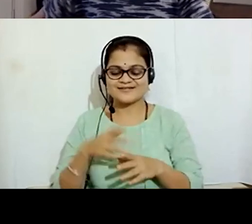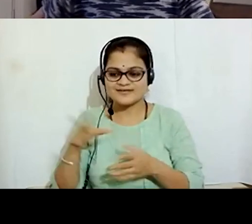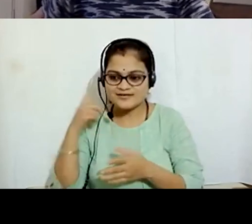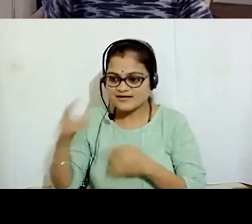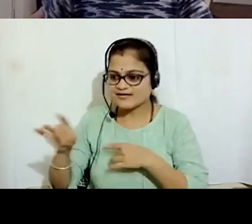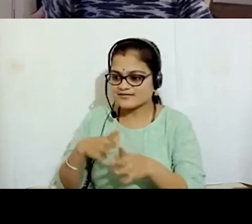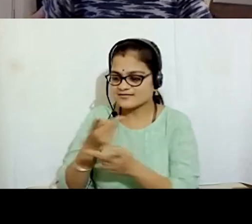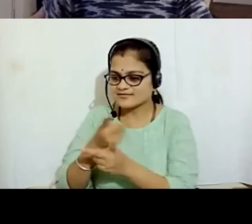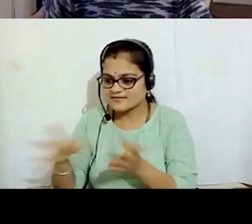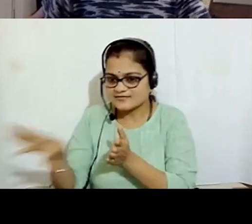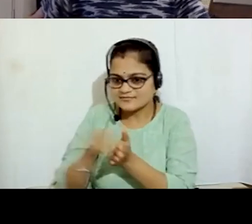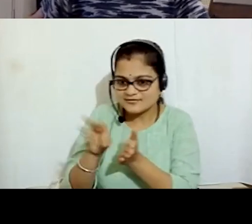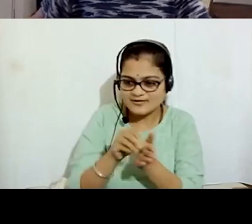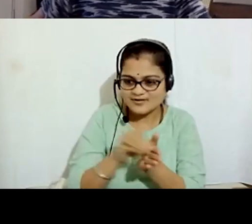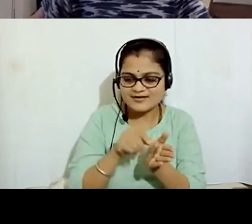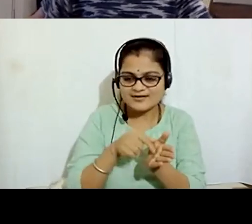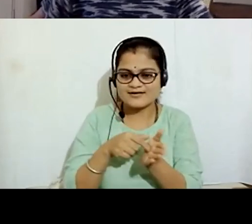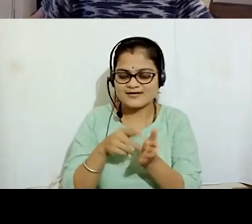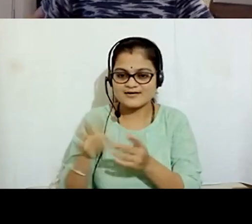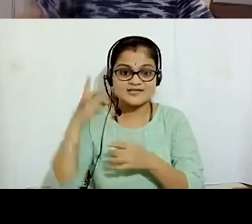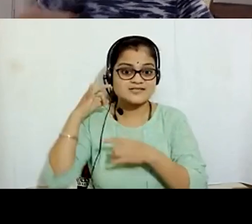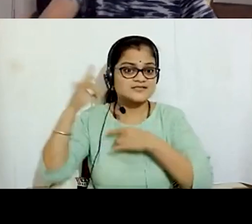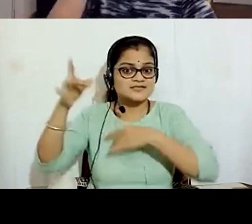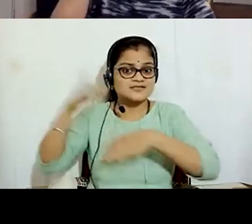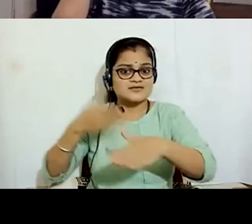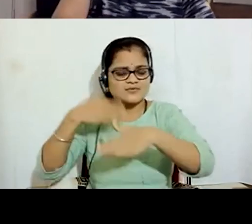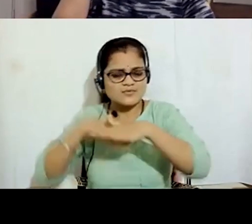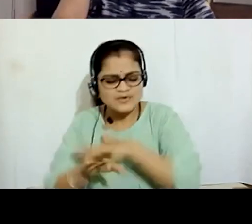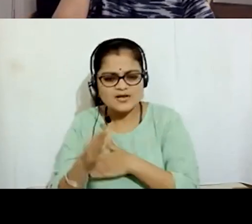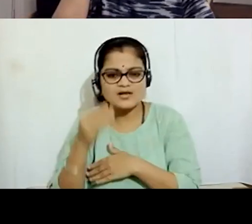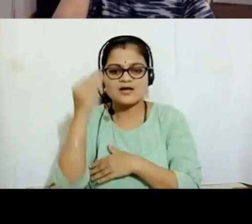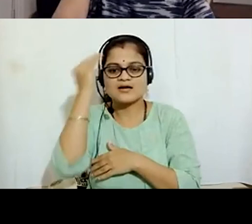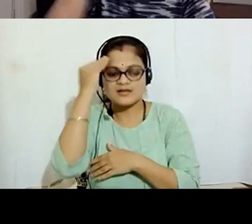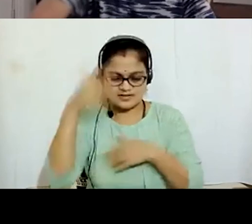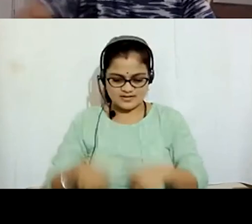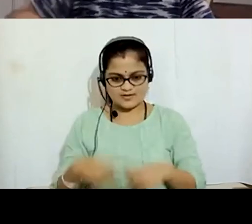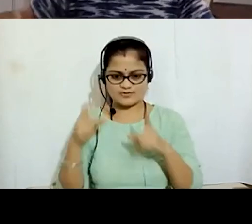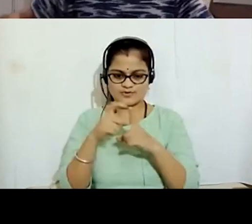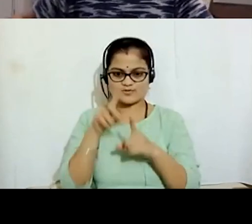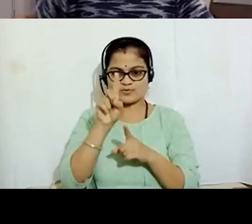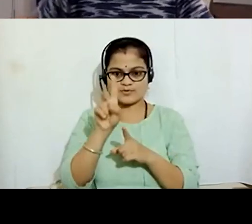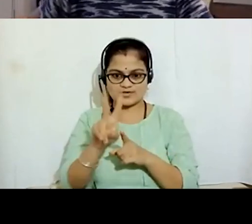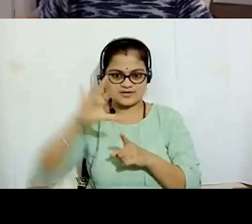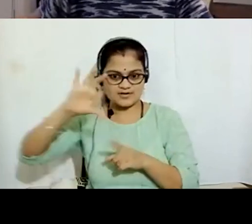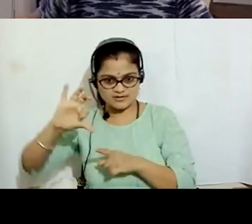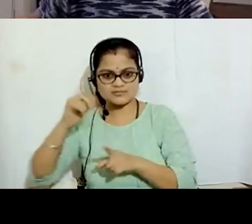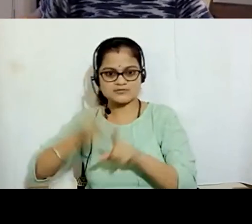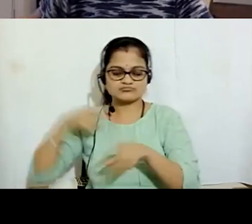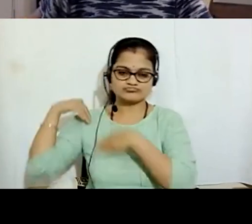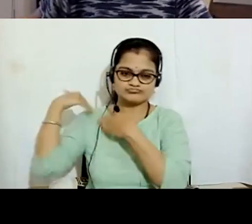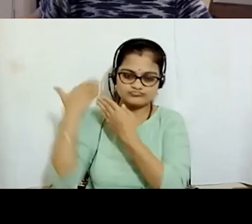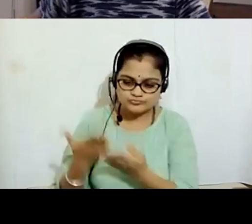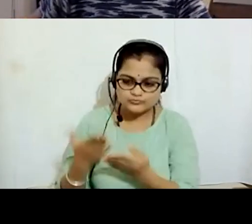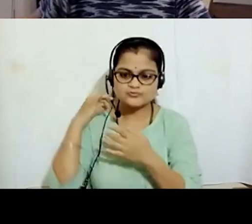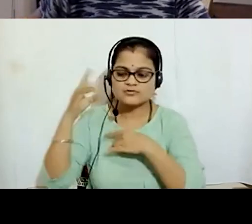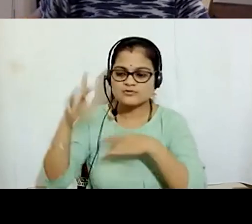make a track based out of the sounds in the city. And I think I got to know, I've been living in Delhi now for 29 years, and I got to know the city in